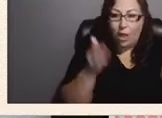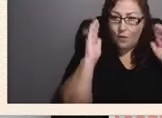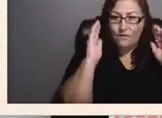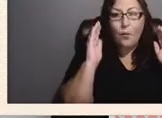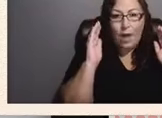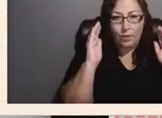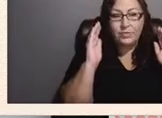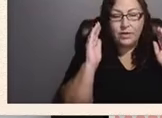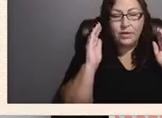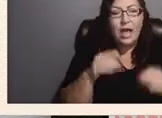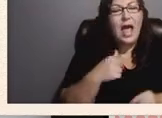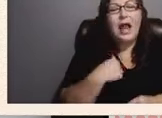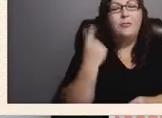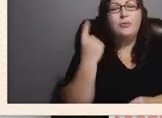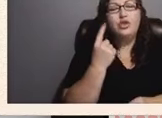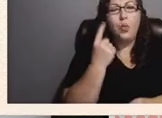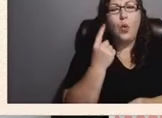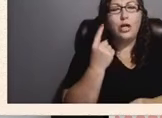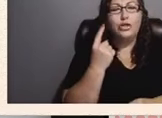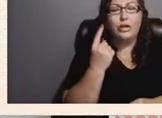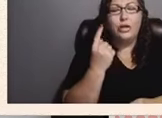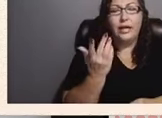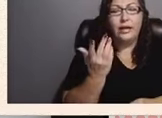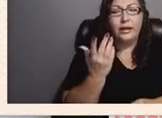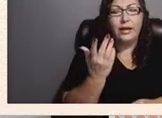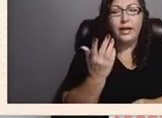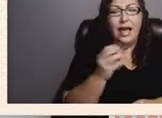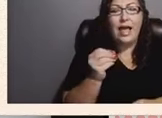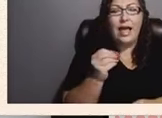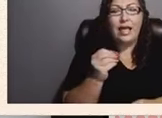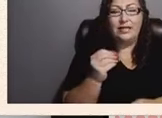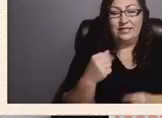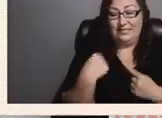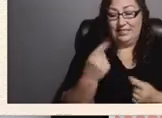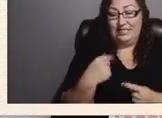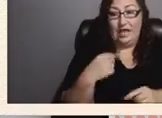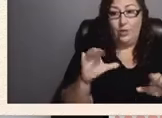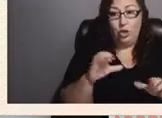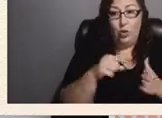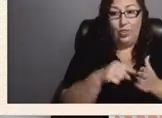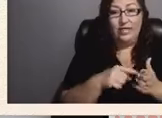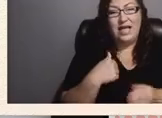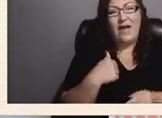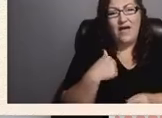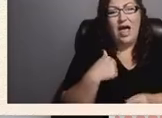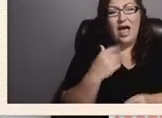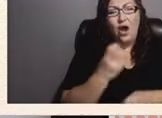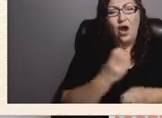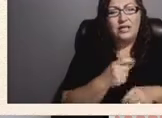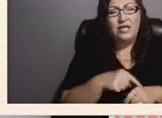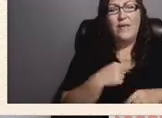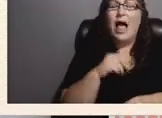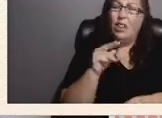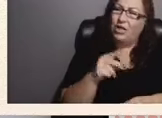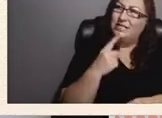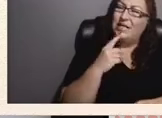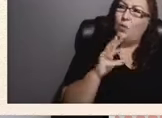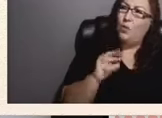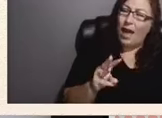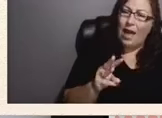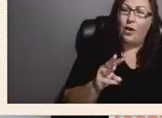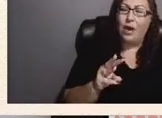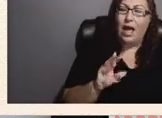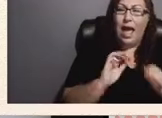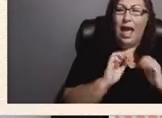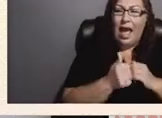And I'm just wondering, since I've been doing this, I've had I look at that and say, wow, how do you